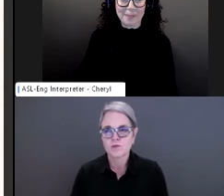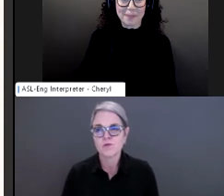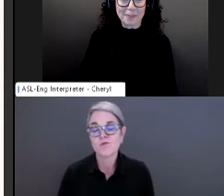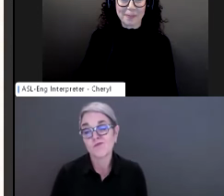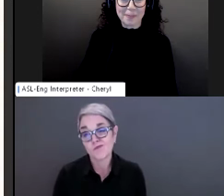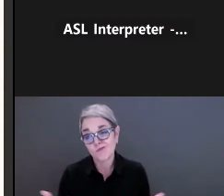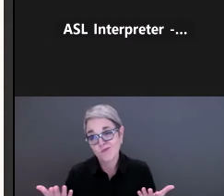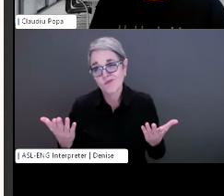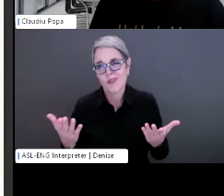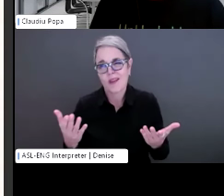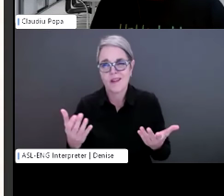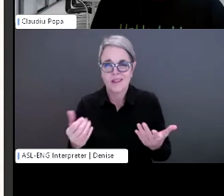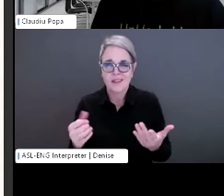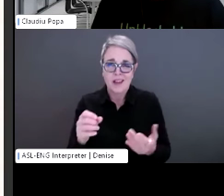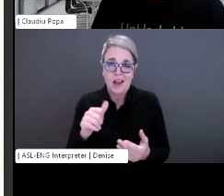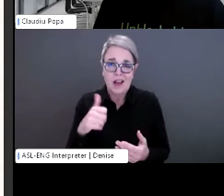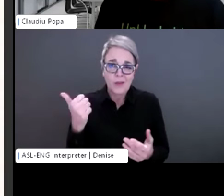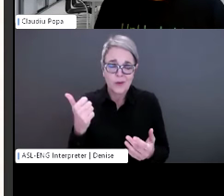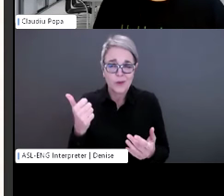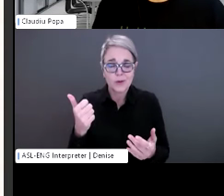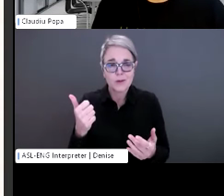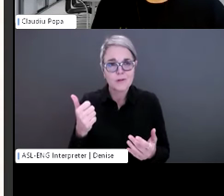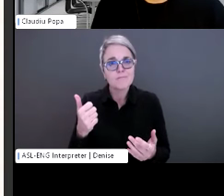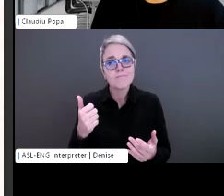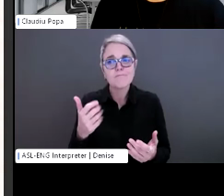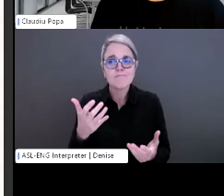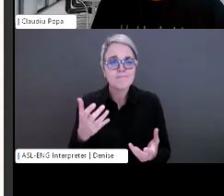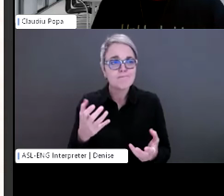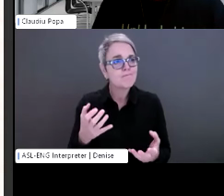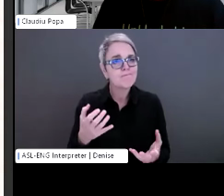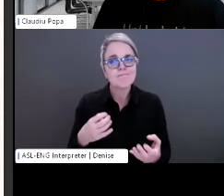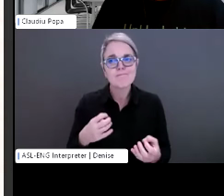look, I don't know how much disposable